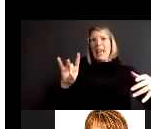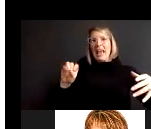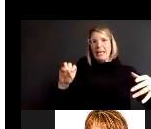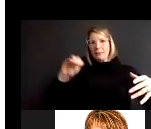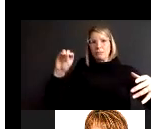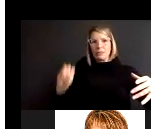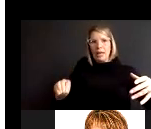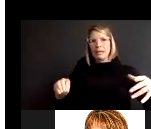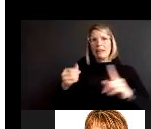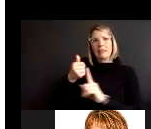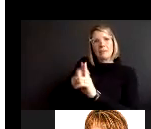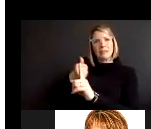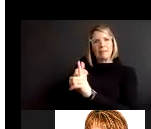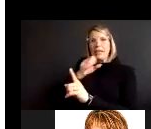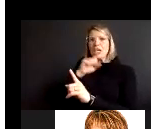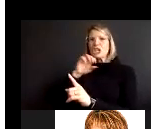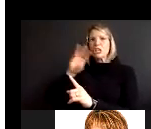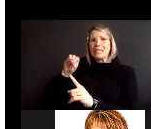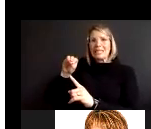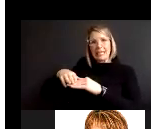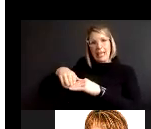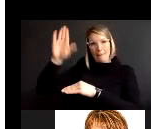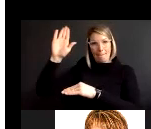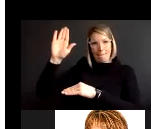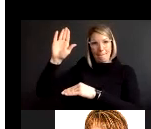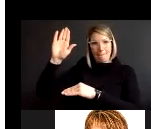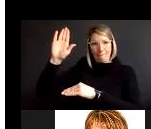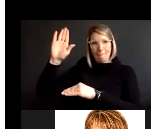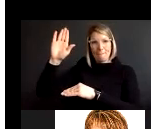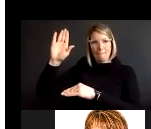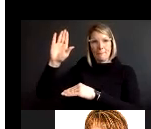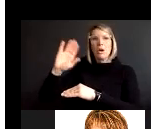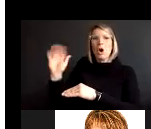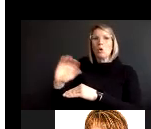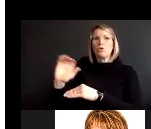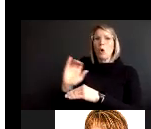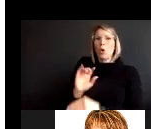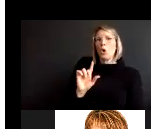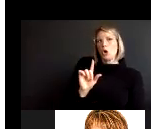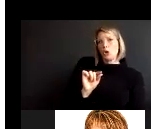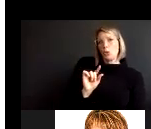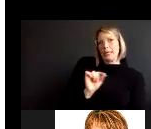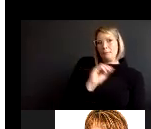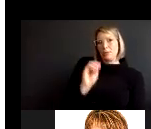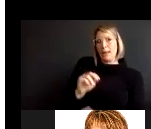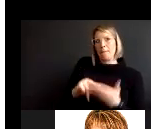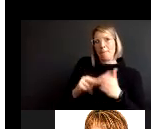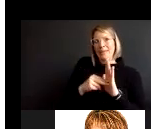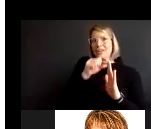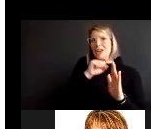cases are involving individuals who are under the age of 60. I think so many individuals are over the age of